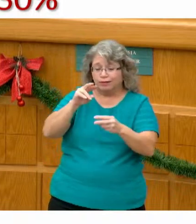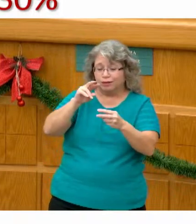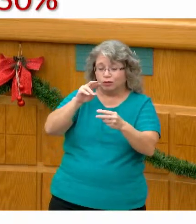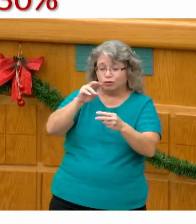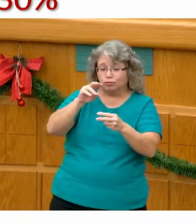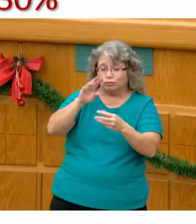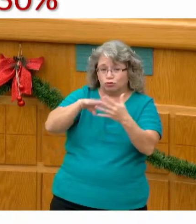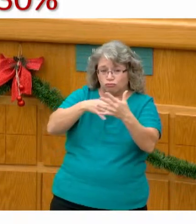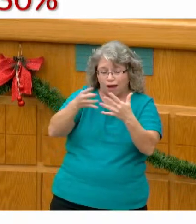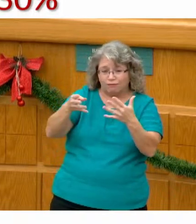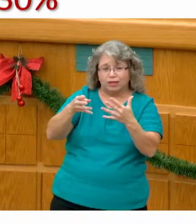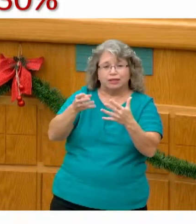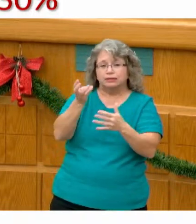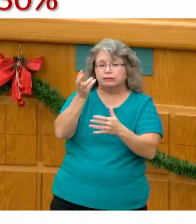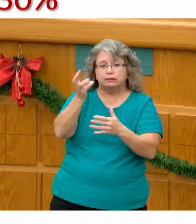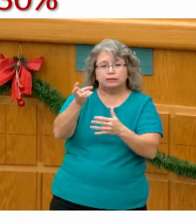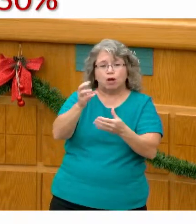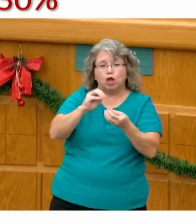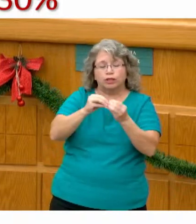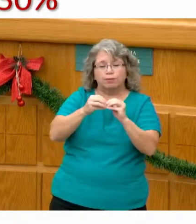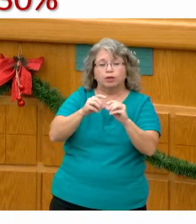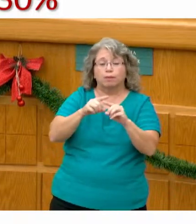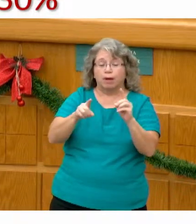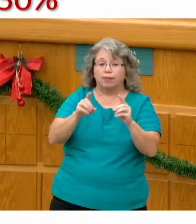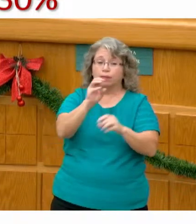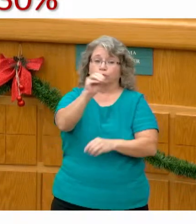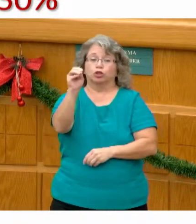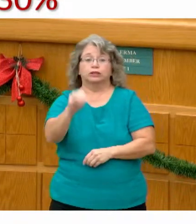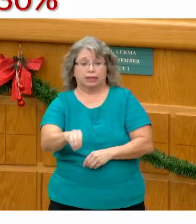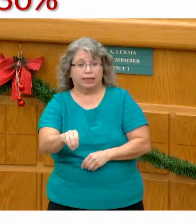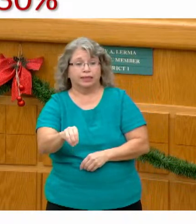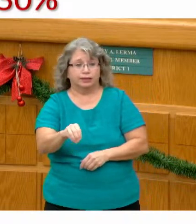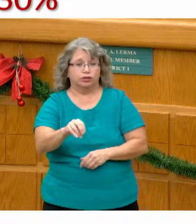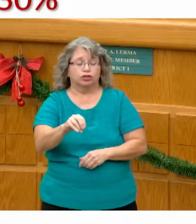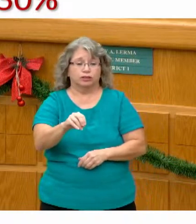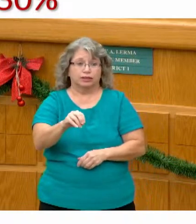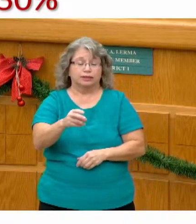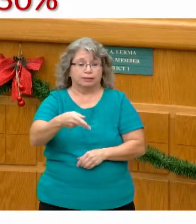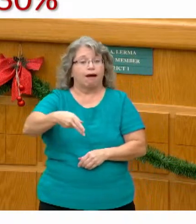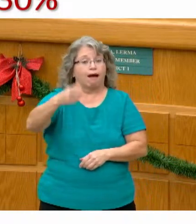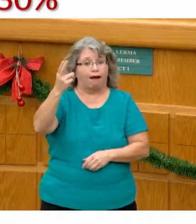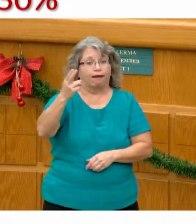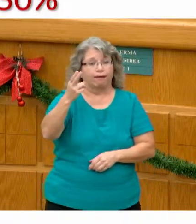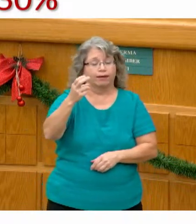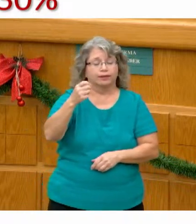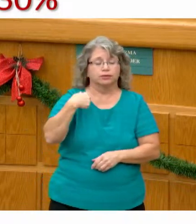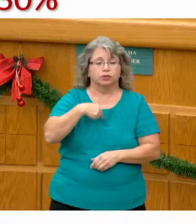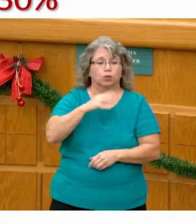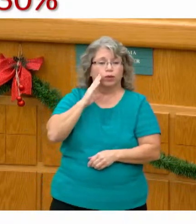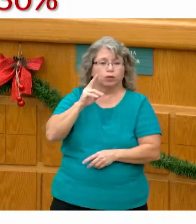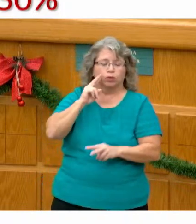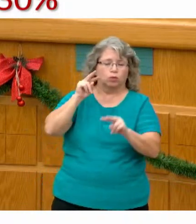percentage-wise, it is a meaningful increase in the number of hospitalizations this week. And we're going to keep a close eye on that.